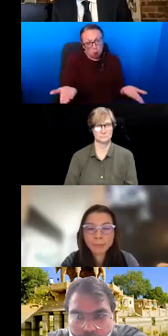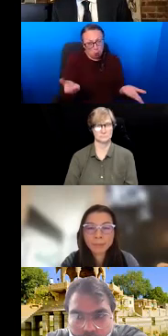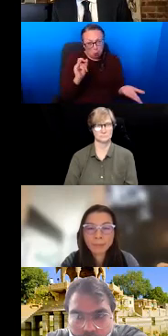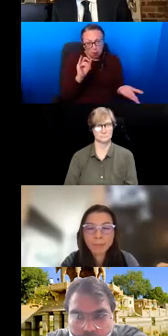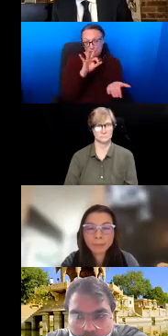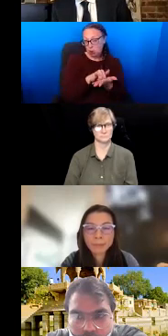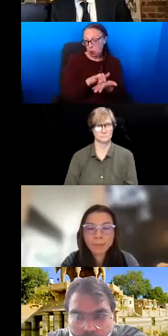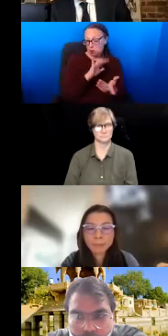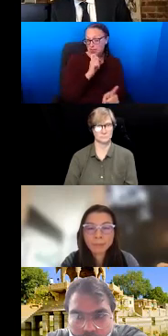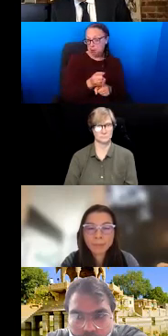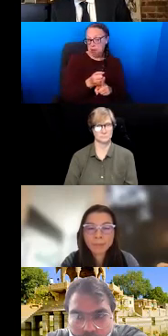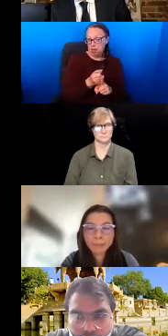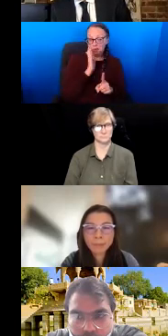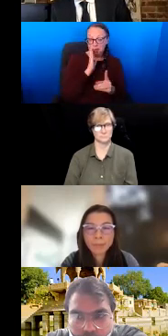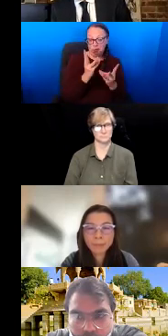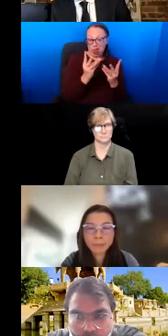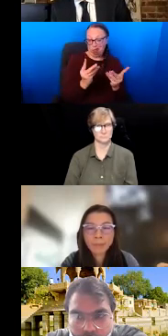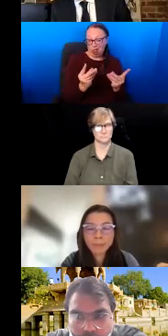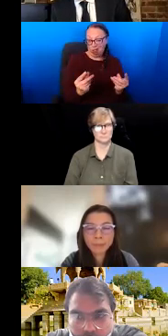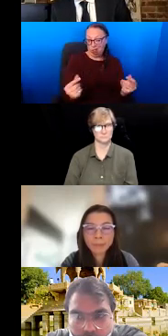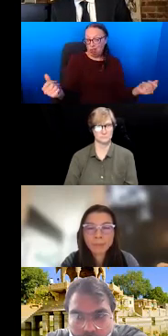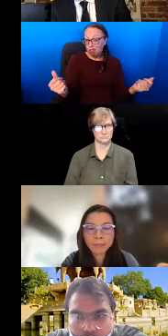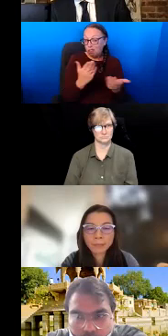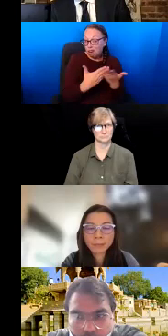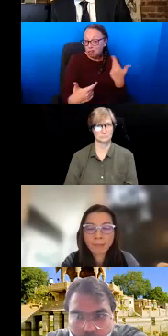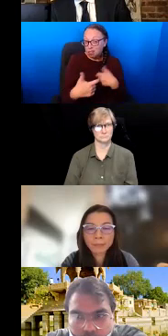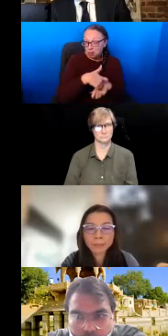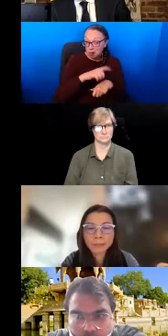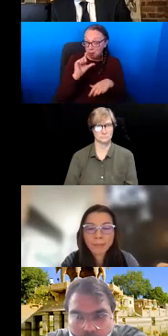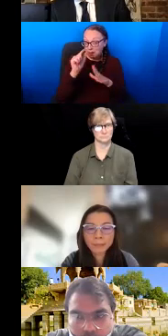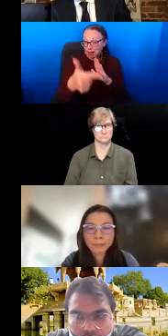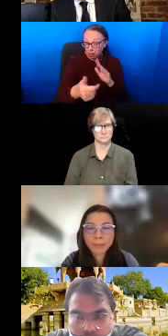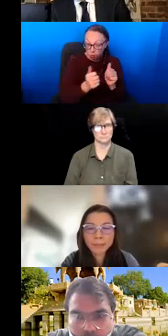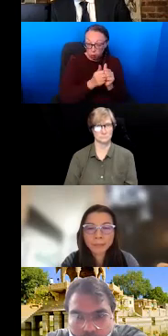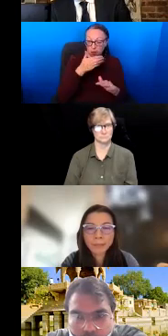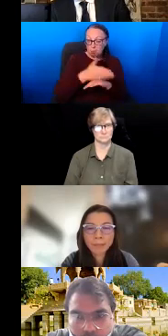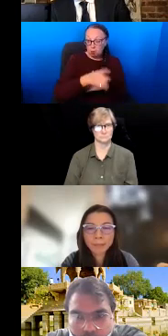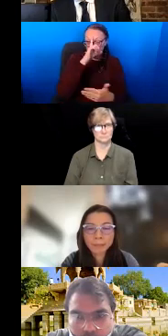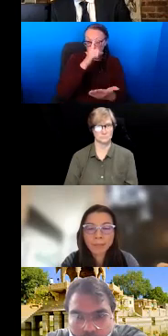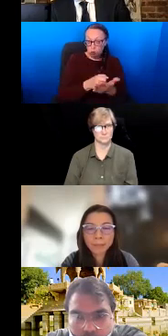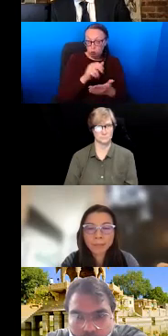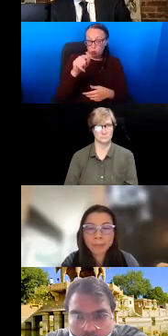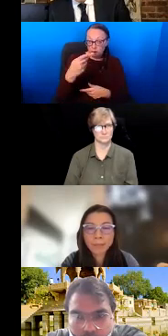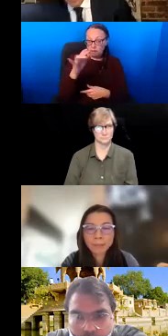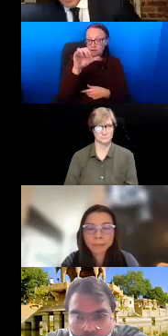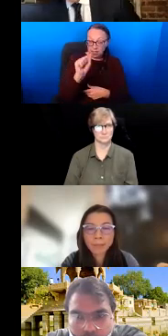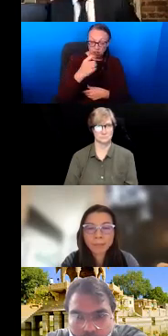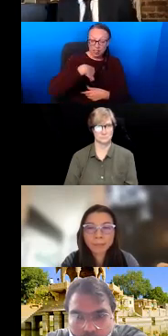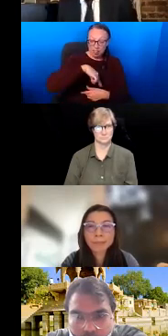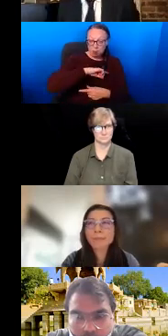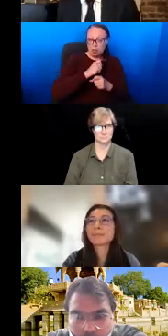effects wear off at some time for individuals, say with post-stroke aphasia for whom we've made changes.